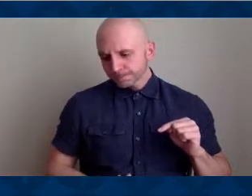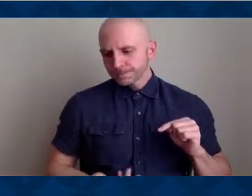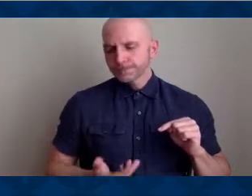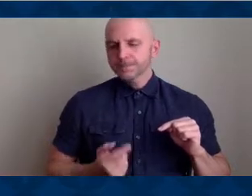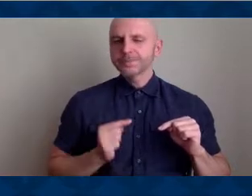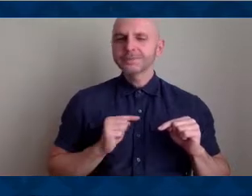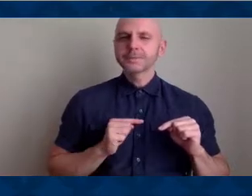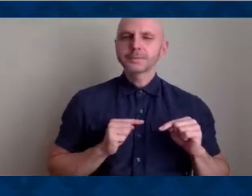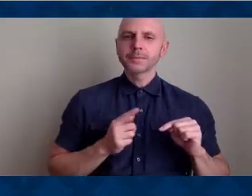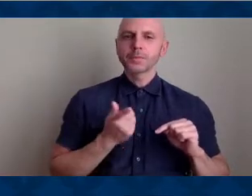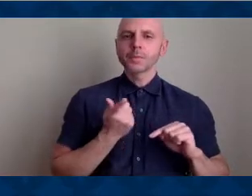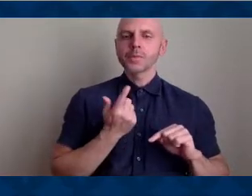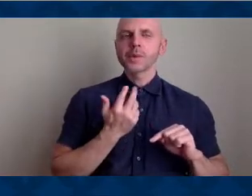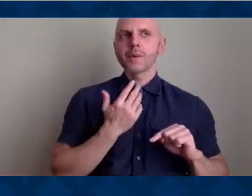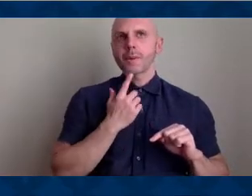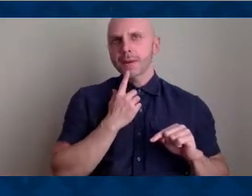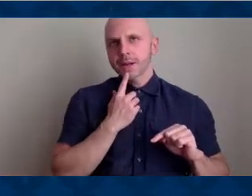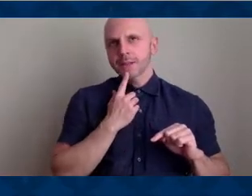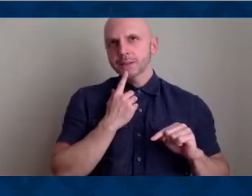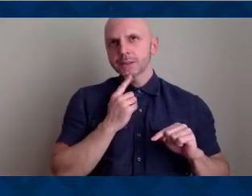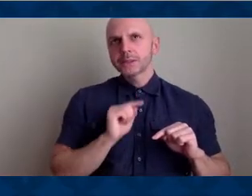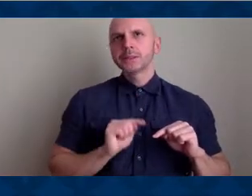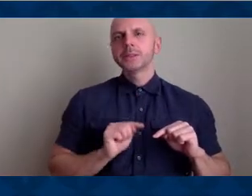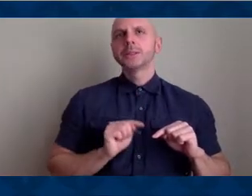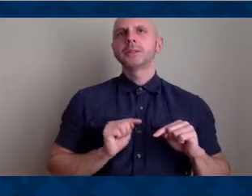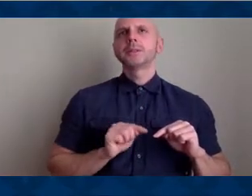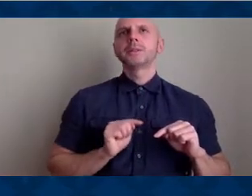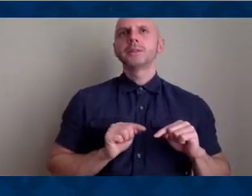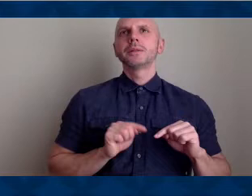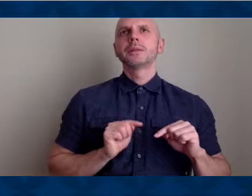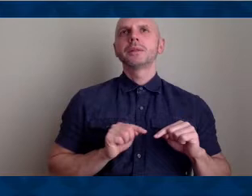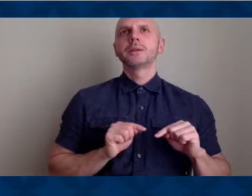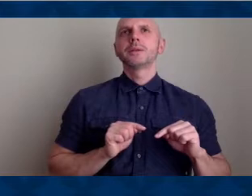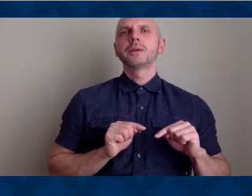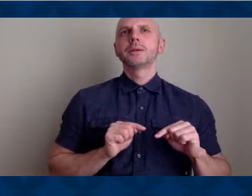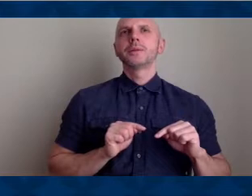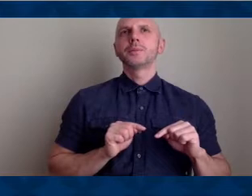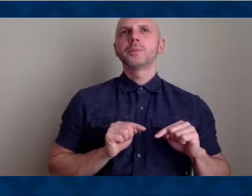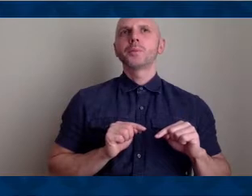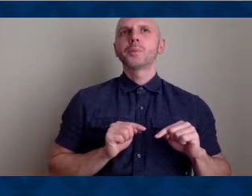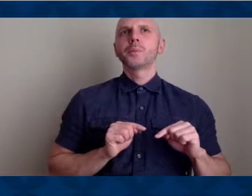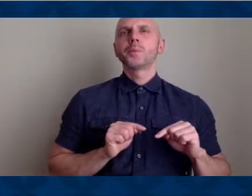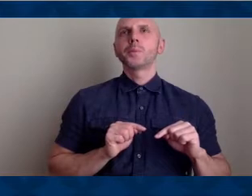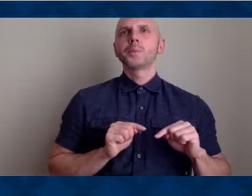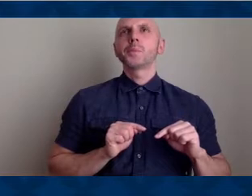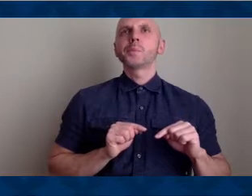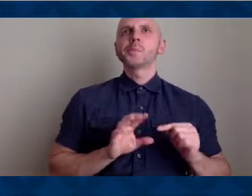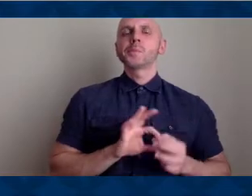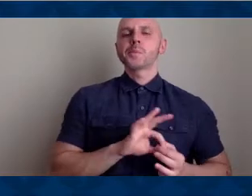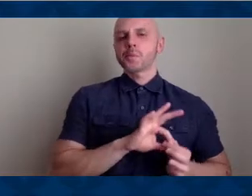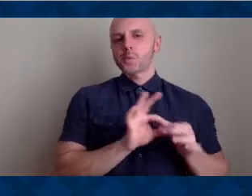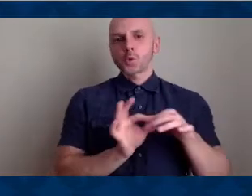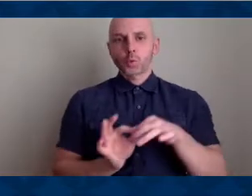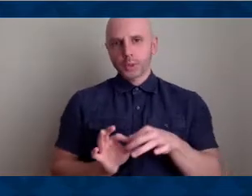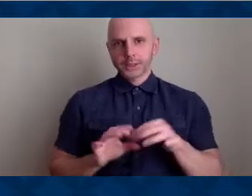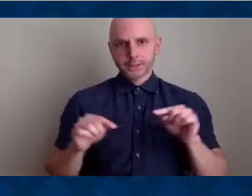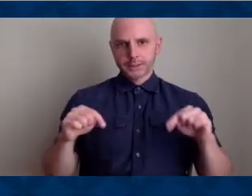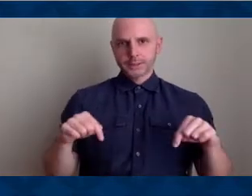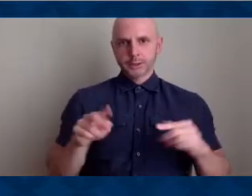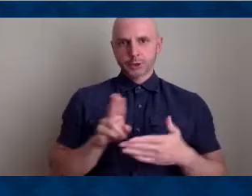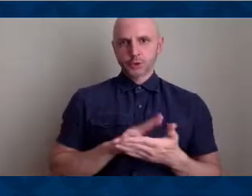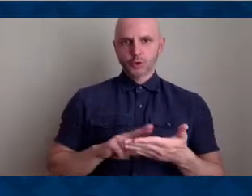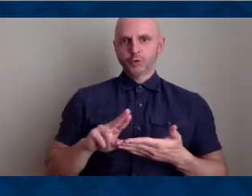theme that is the subject of a lot of discussion and work in the university as a whole, and that is the place